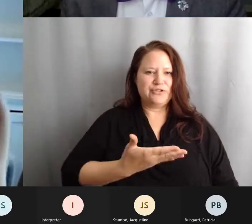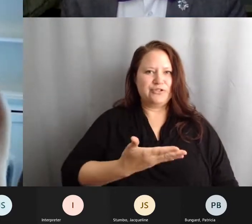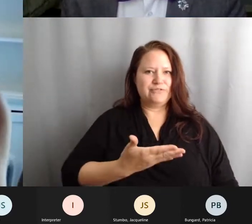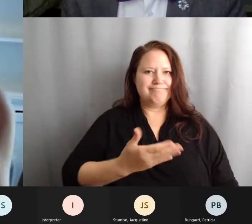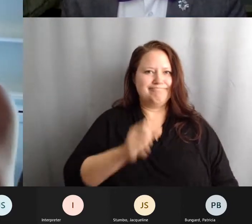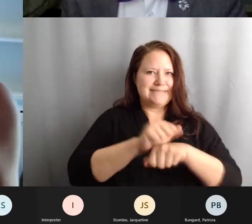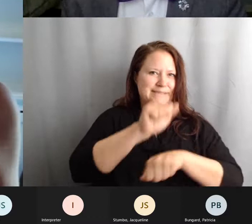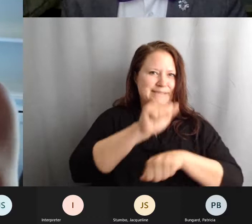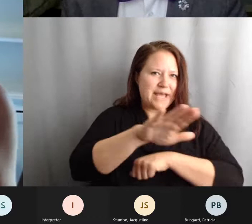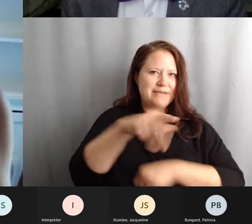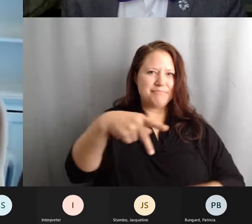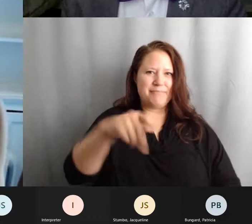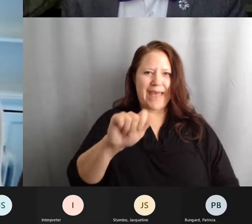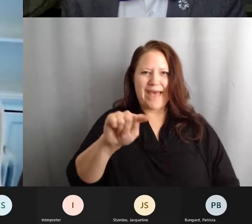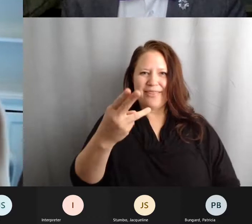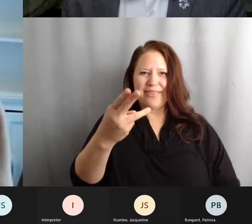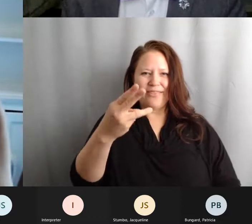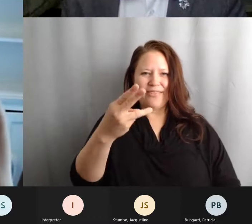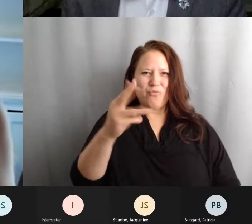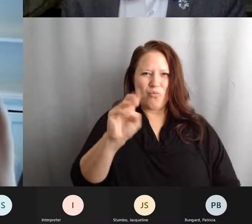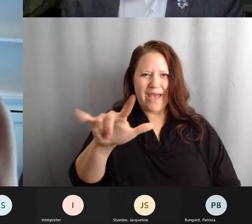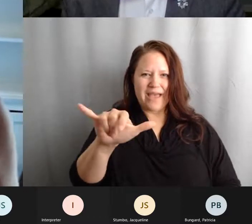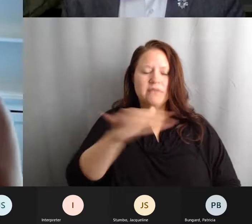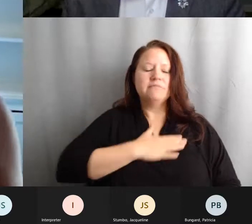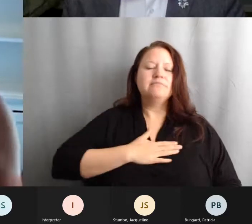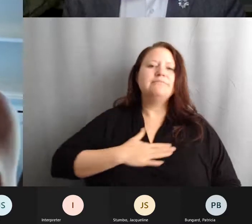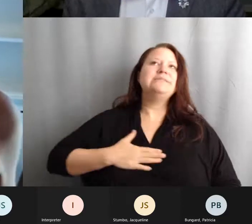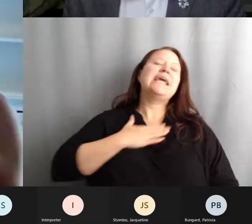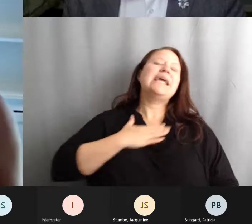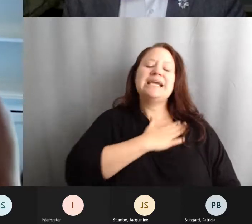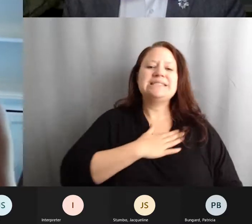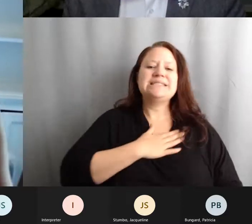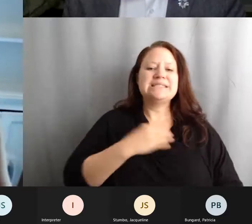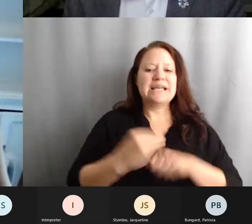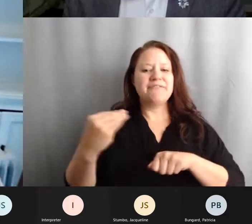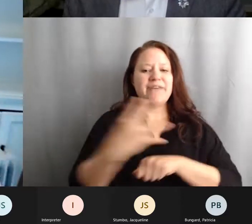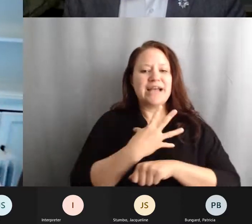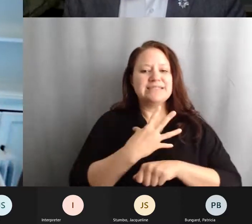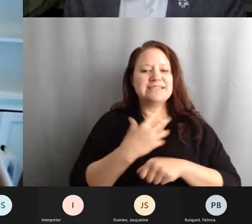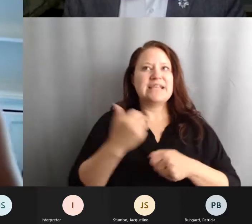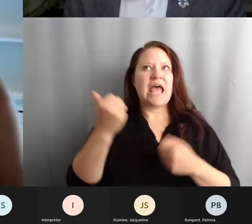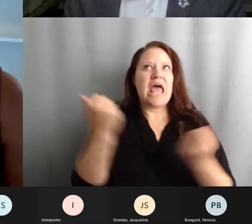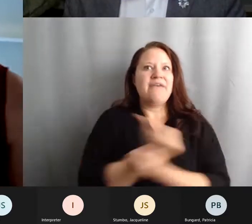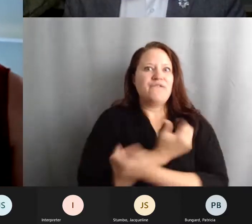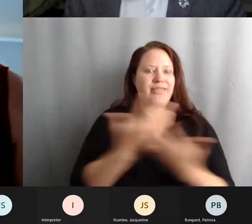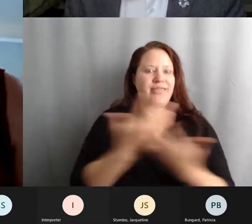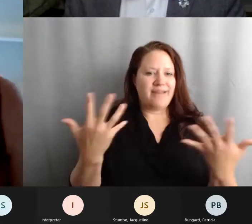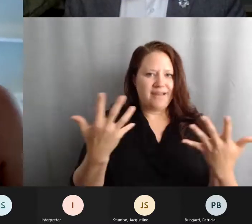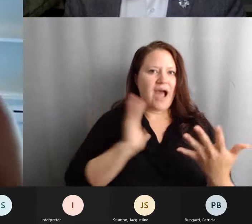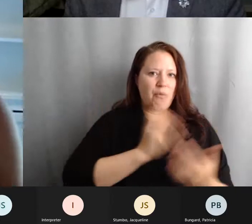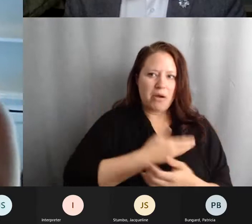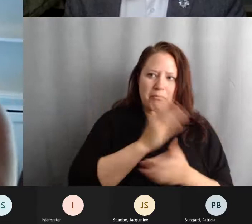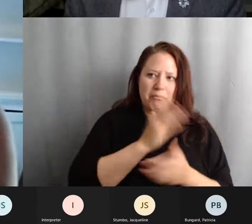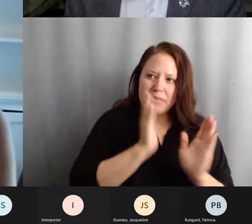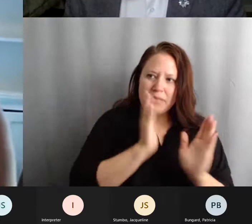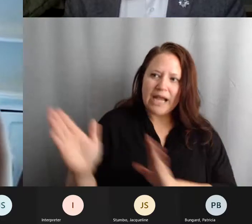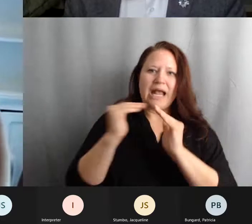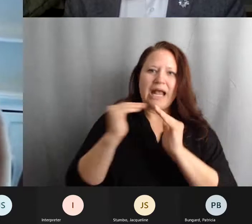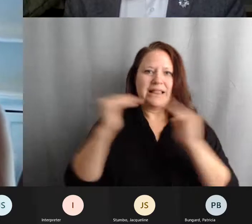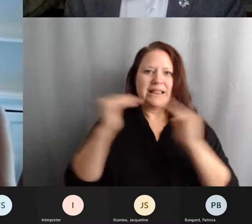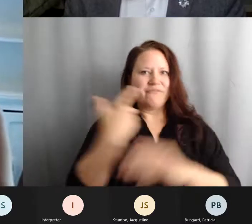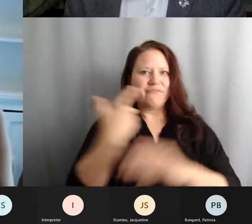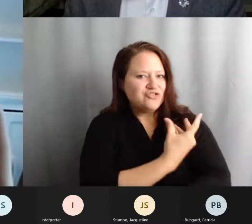we really need you to do that. Please, please, it affects all of our planning to know what the level of vaccination is in